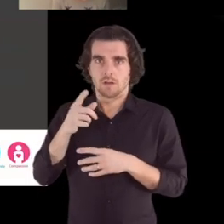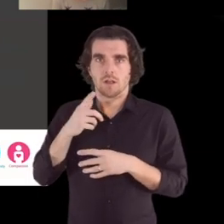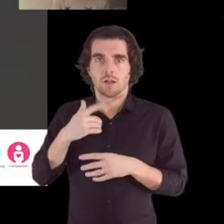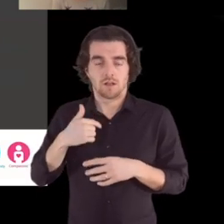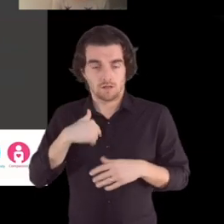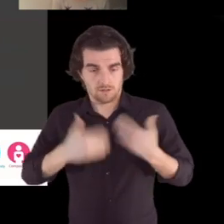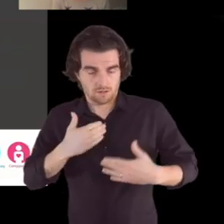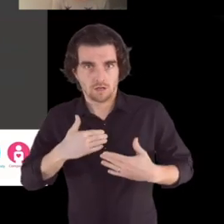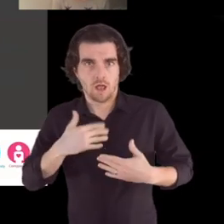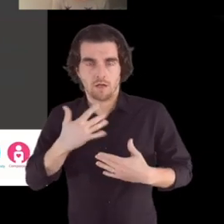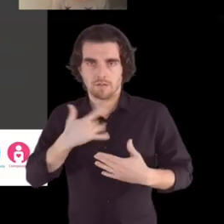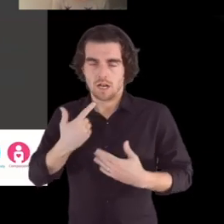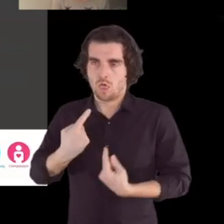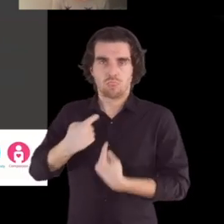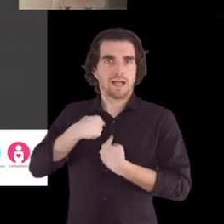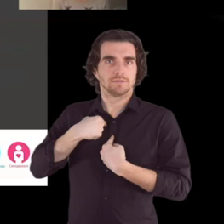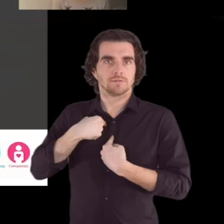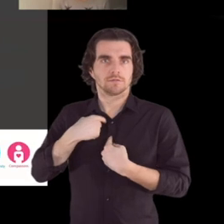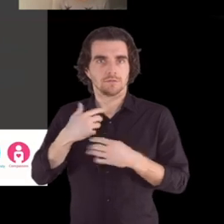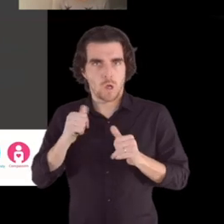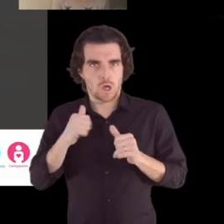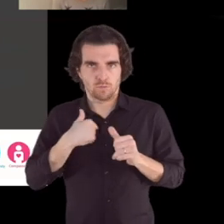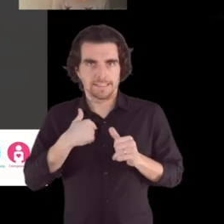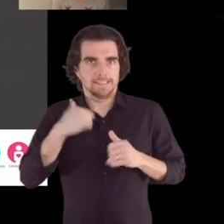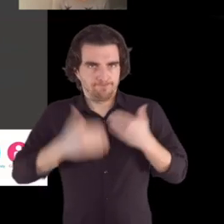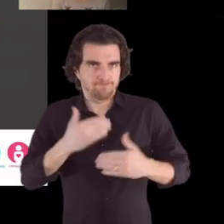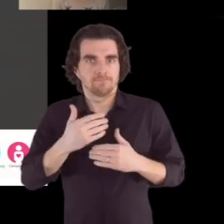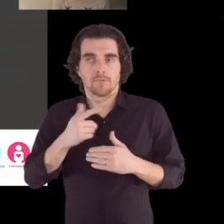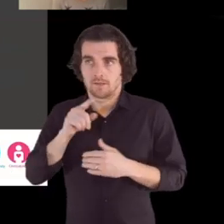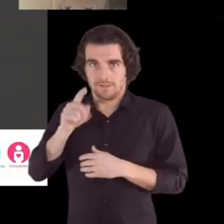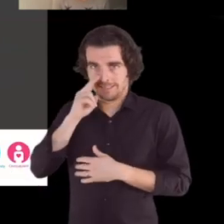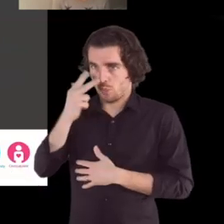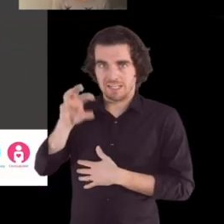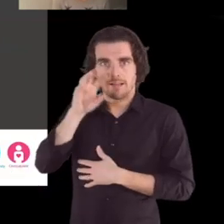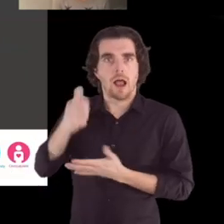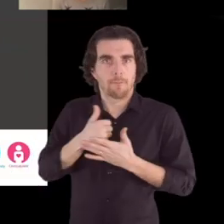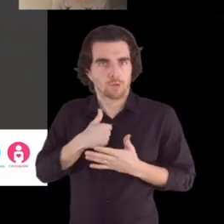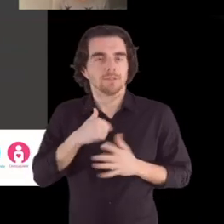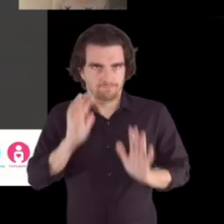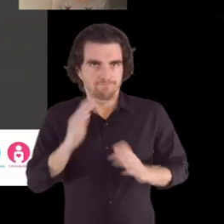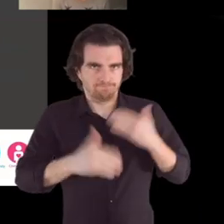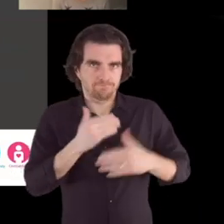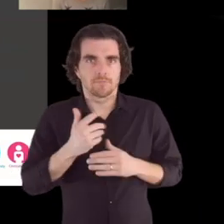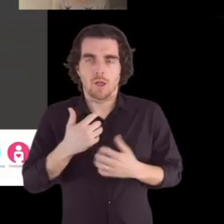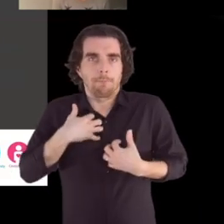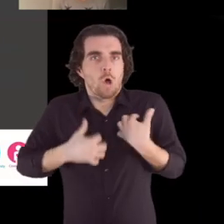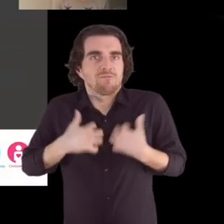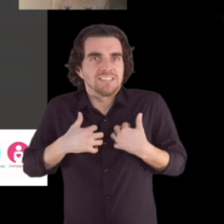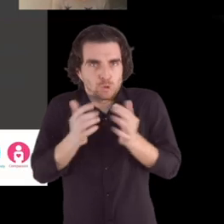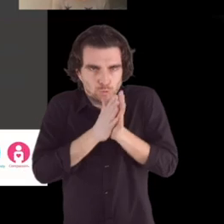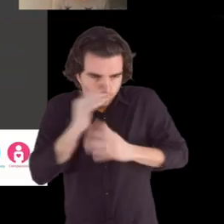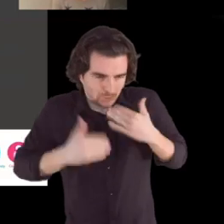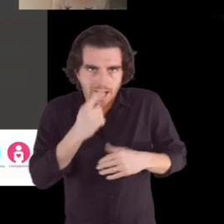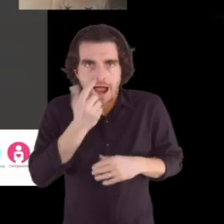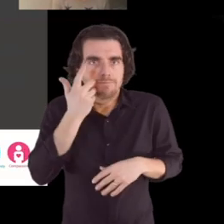drive system, the threat system, and the soothing system. And we need all three of these systems functioning to help us get through the day. So we